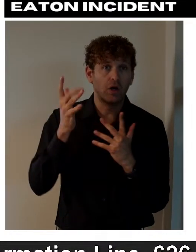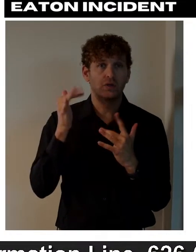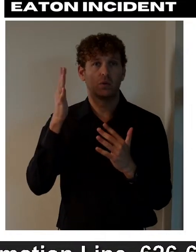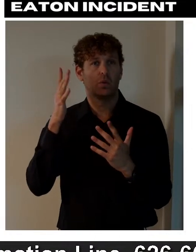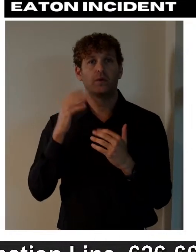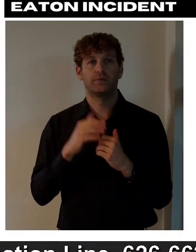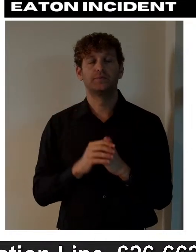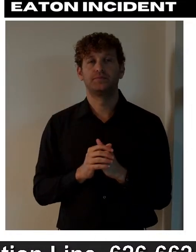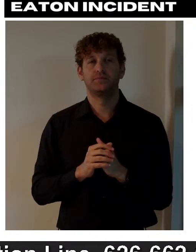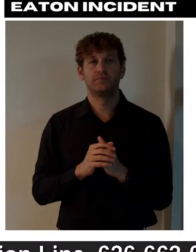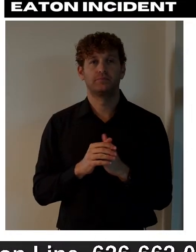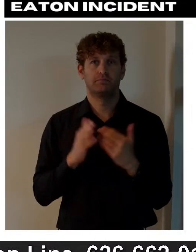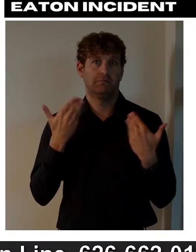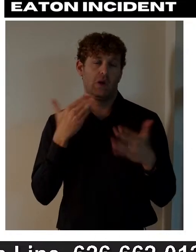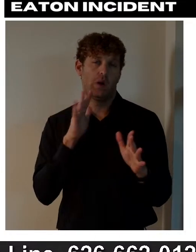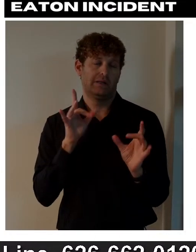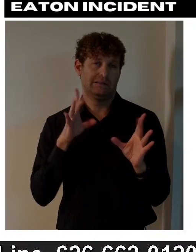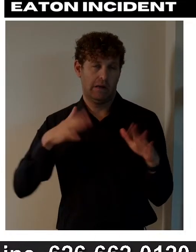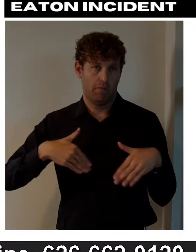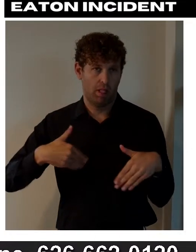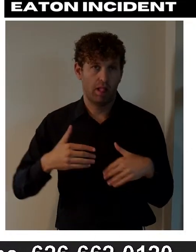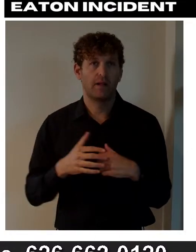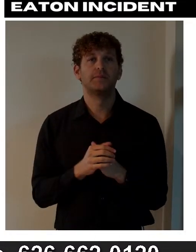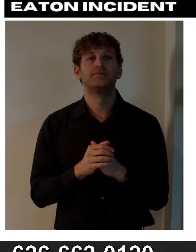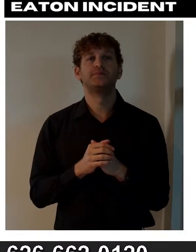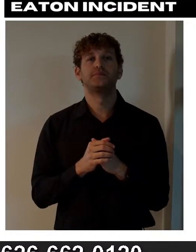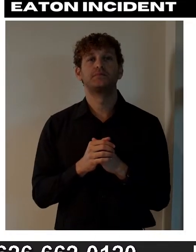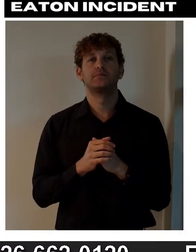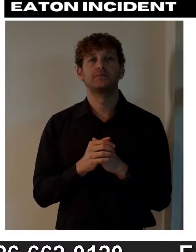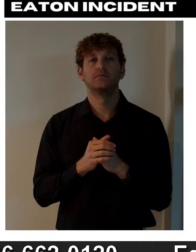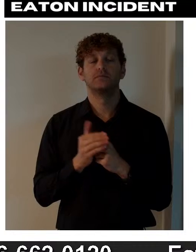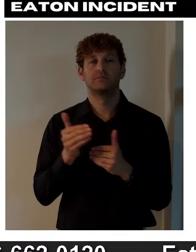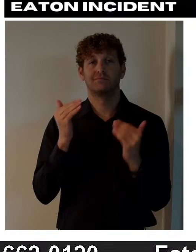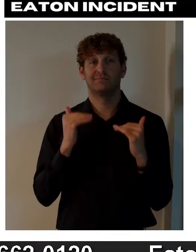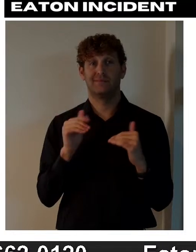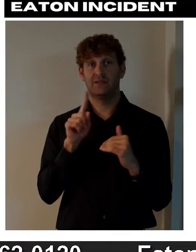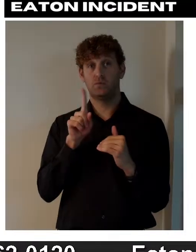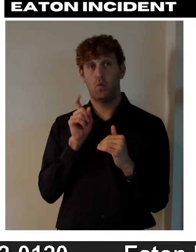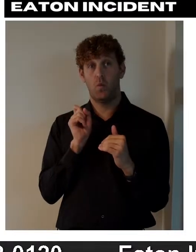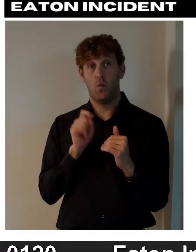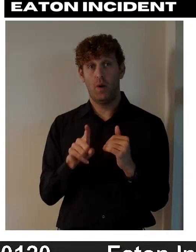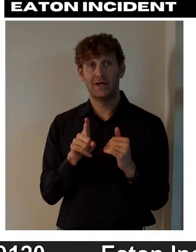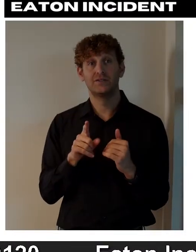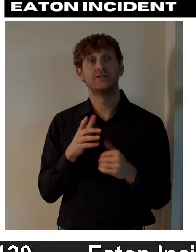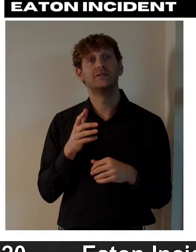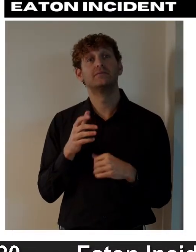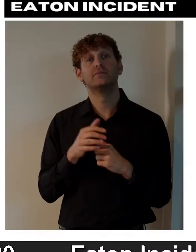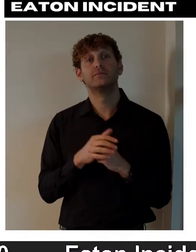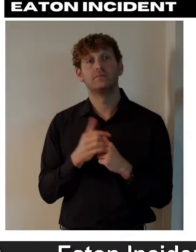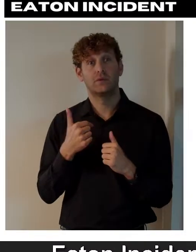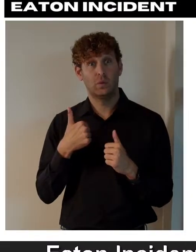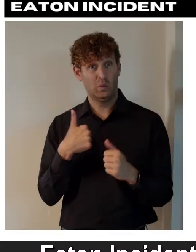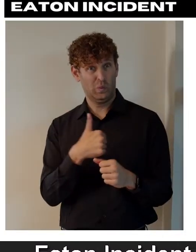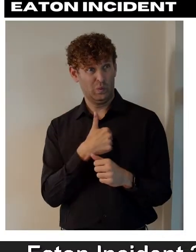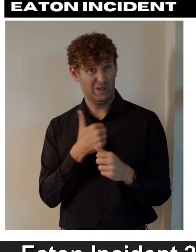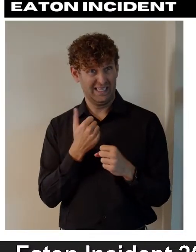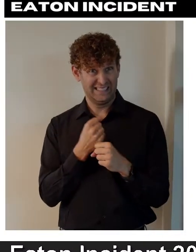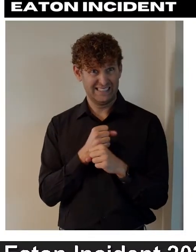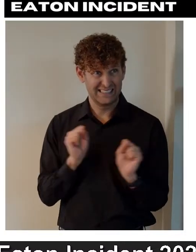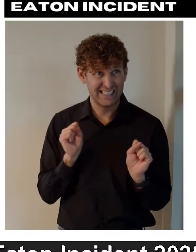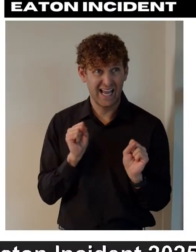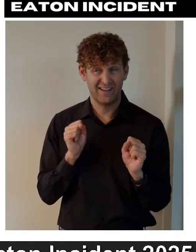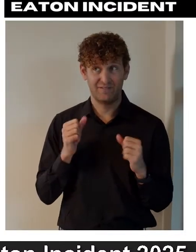question is, can you please ask this for the rest of Los Angeles area? Are we safe to breathe the air even though